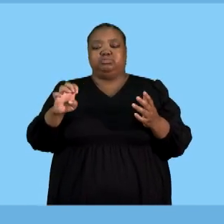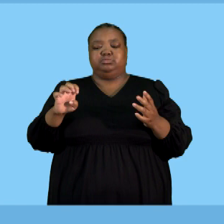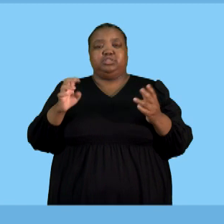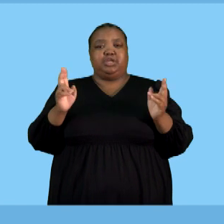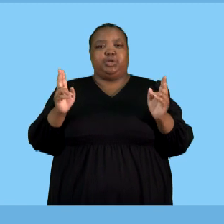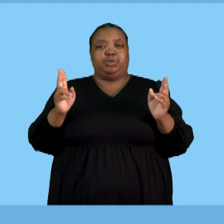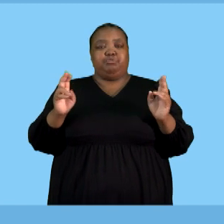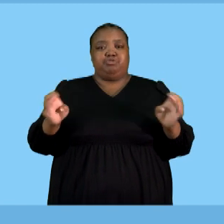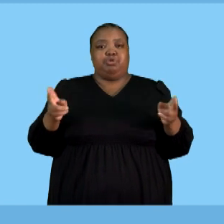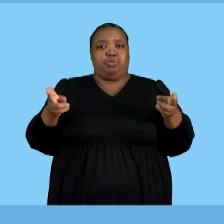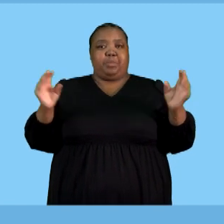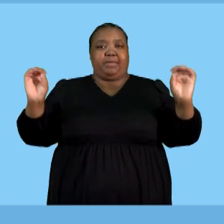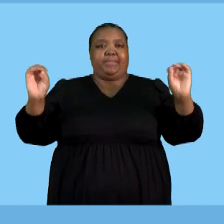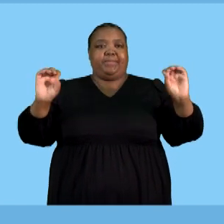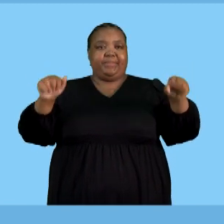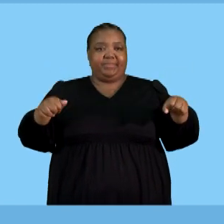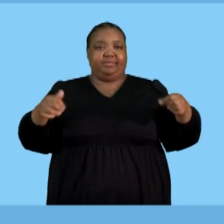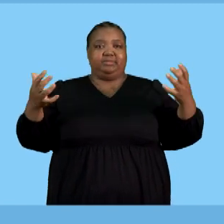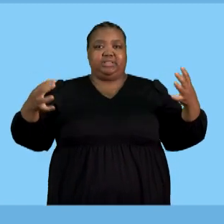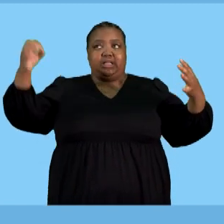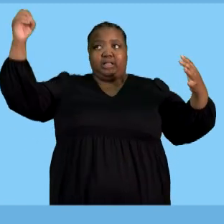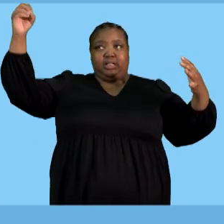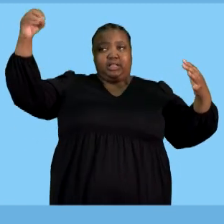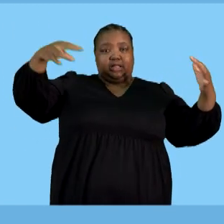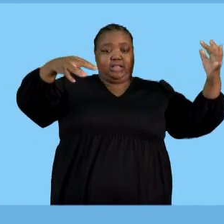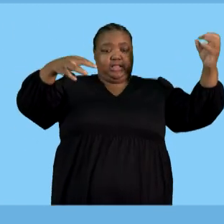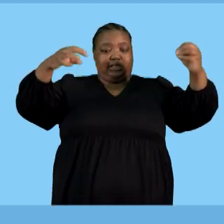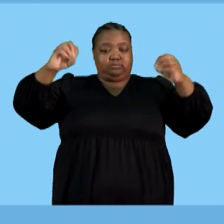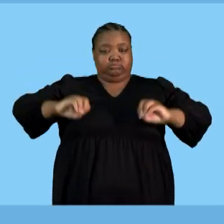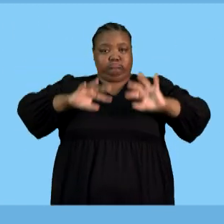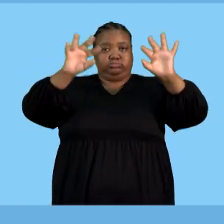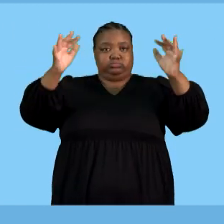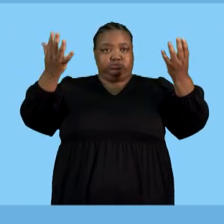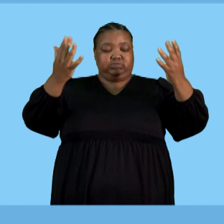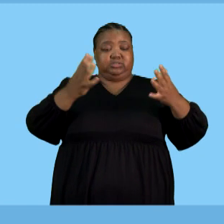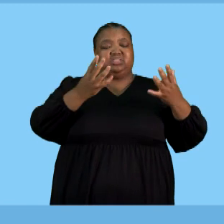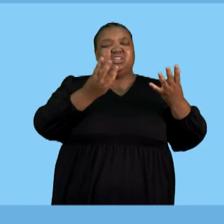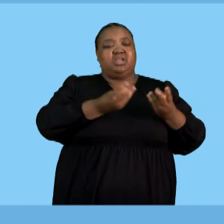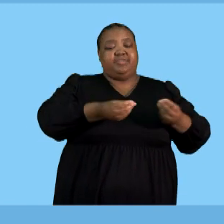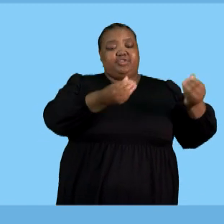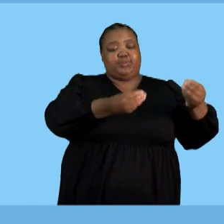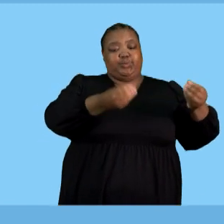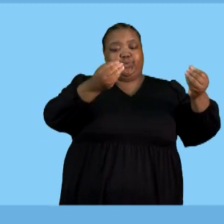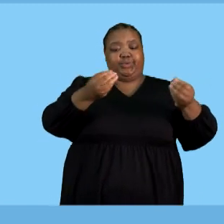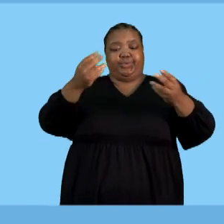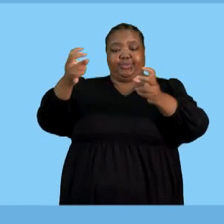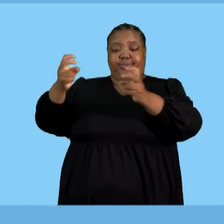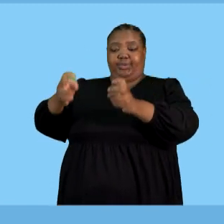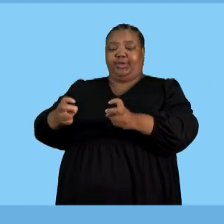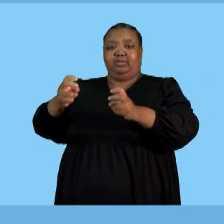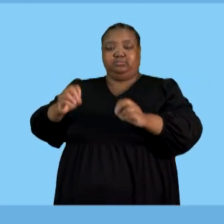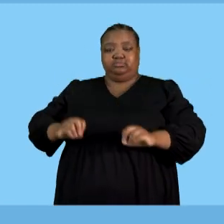surface. So when the light rays are reflected off either one of these two